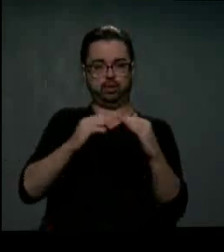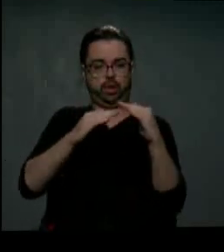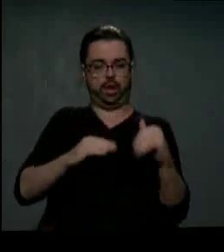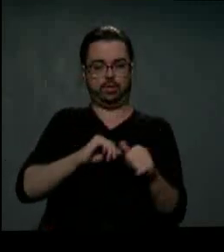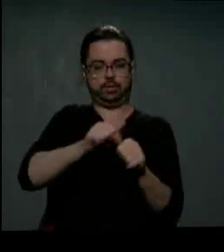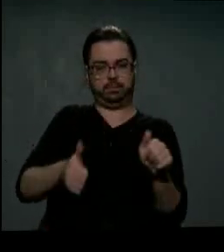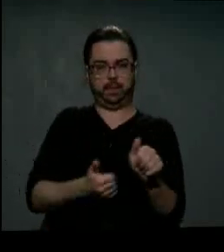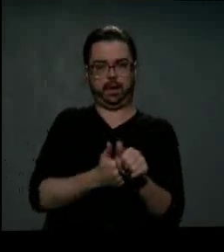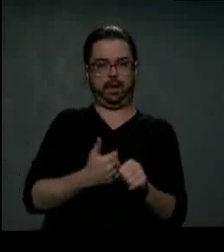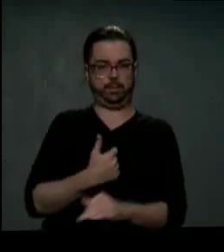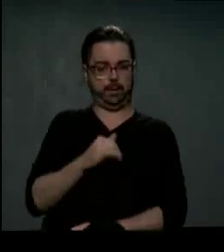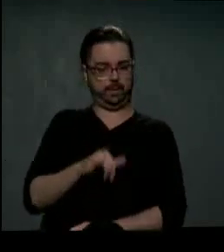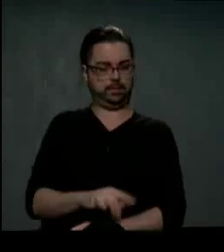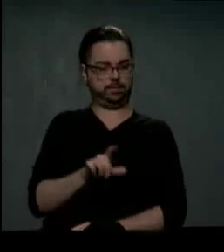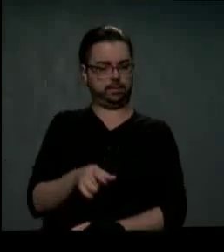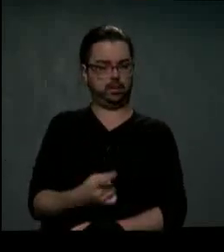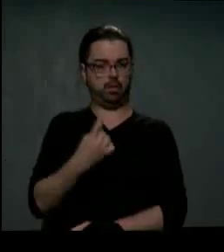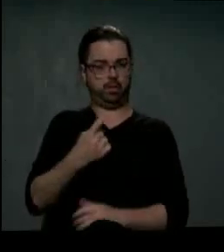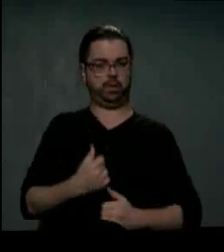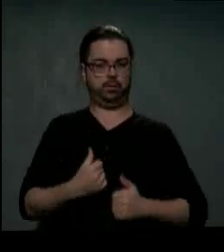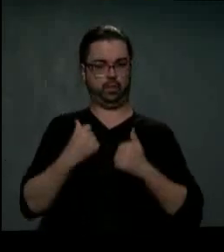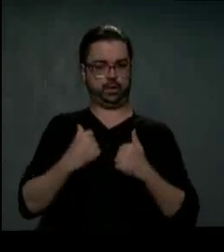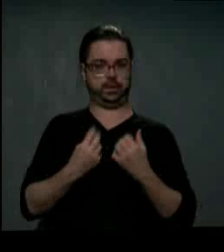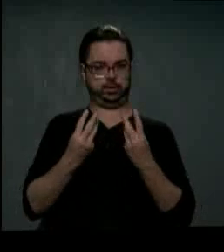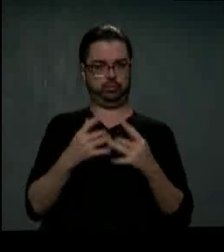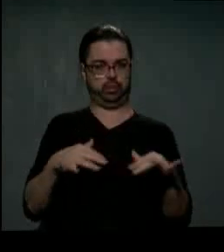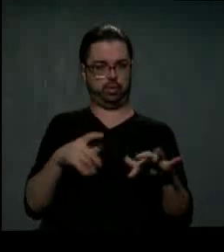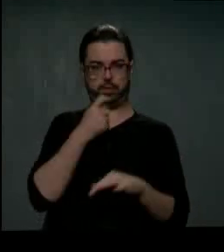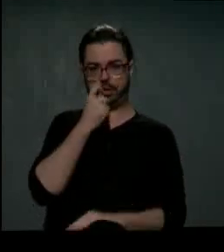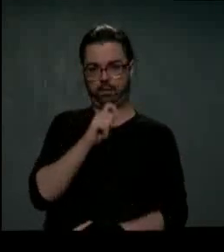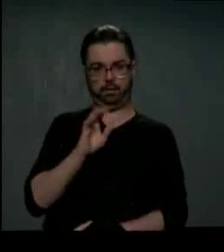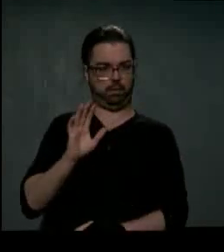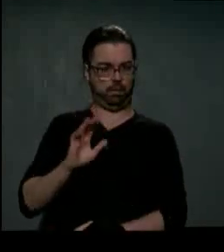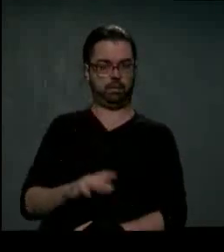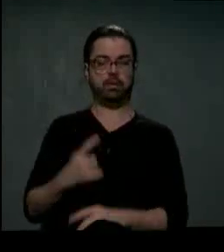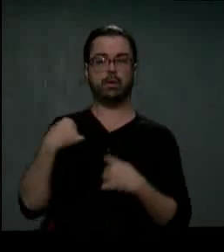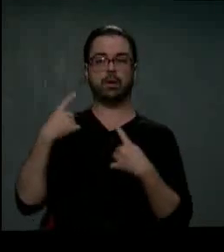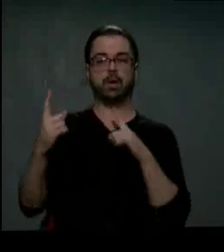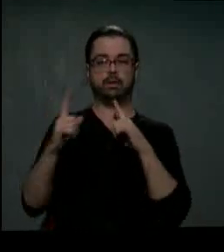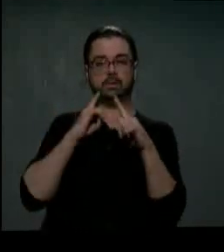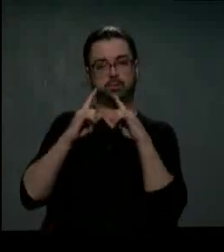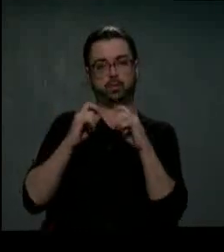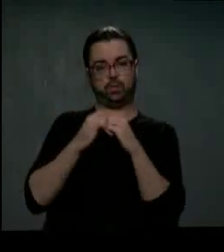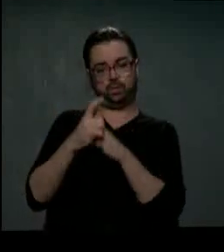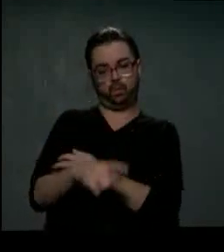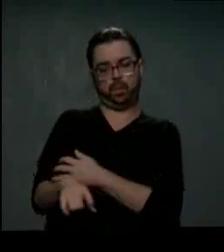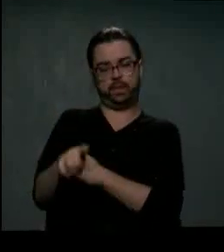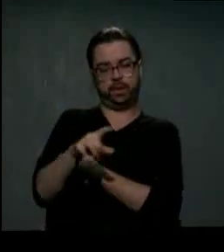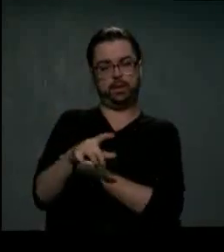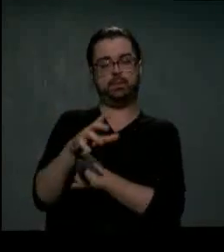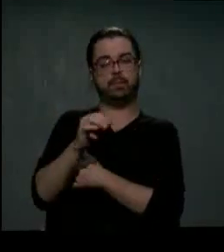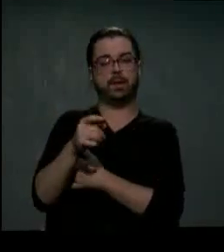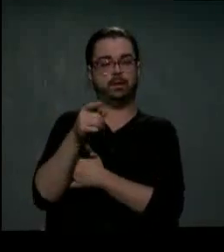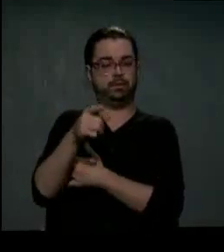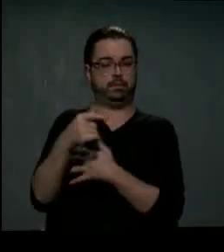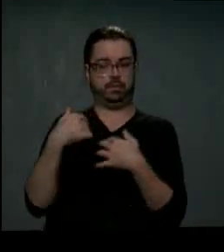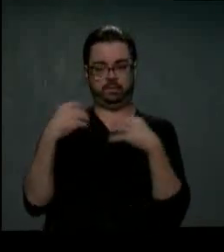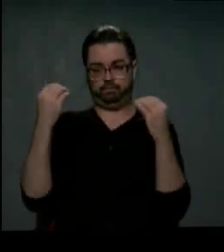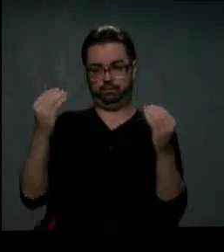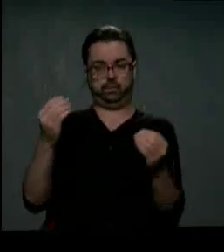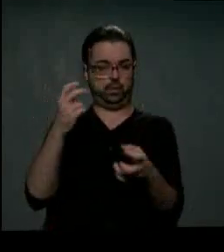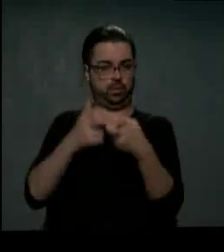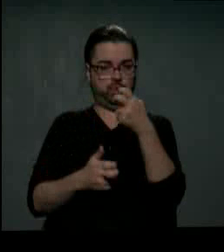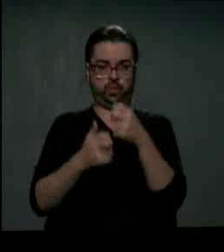the only residential property at all. And I've spoken to them directly, and they have no